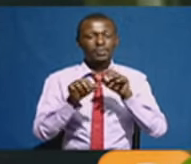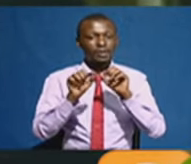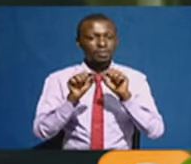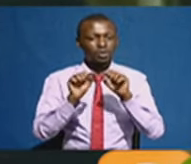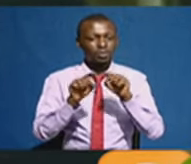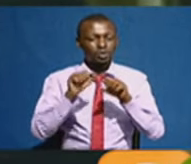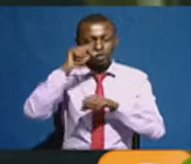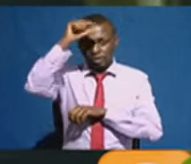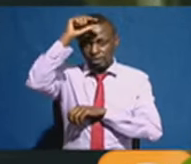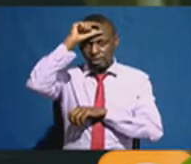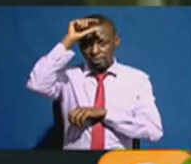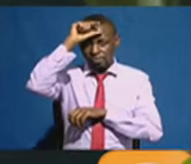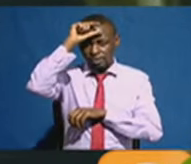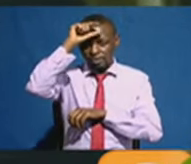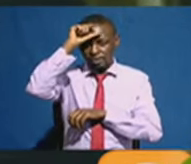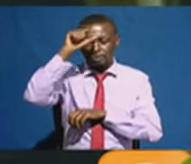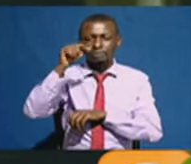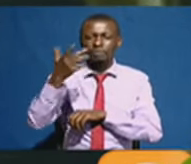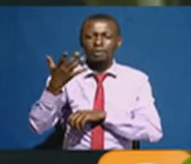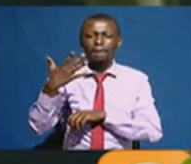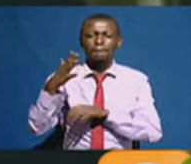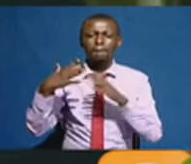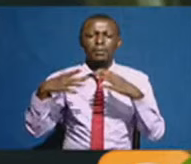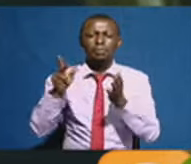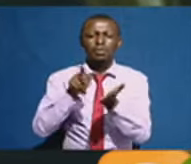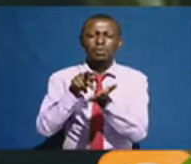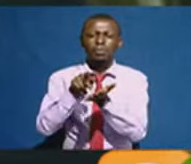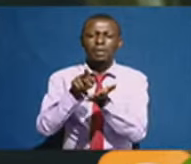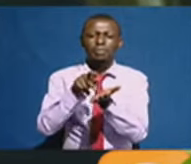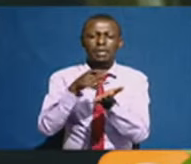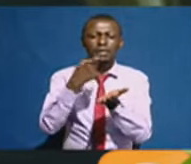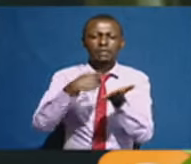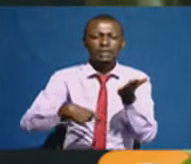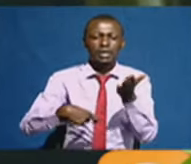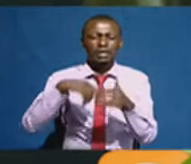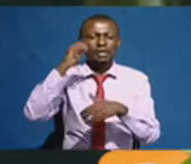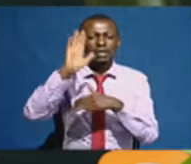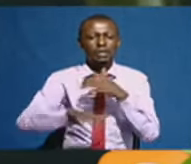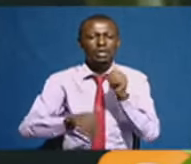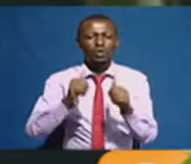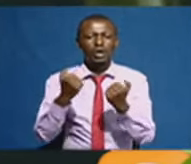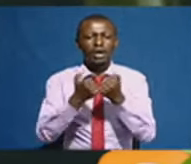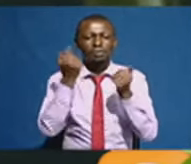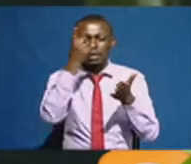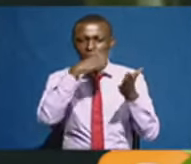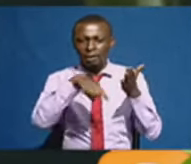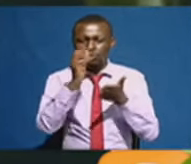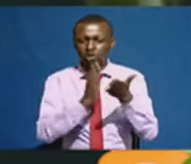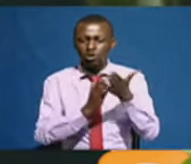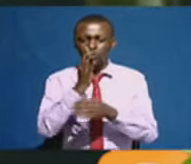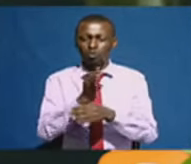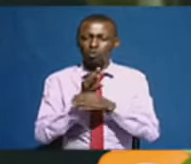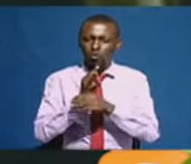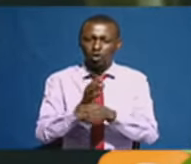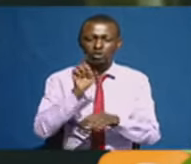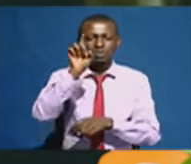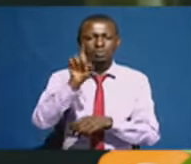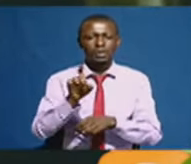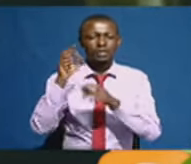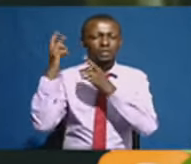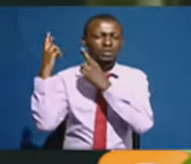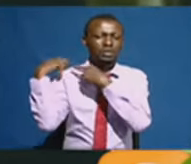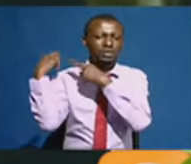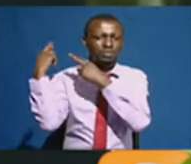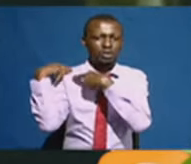the government of Kenya, the Kenyan taxpayers, to incur expenditure outside what is allowed under duress, you should take responsibility. Right.